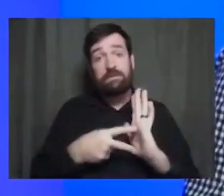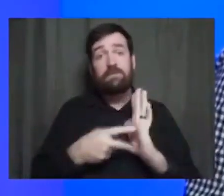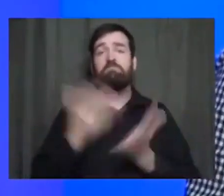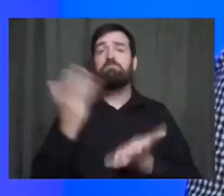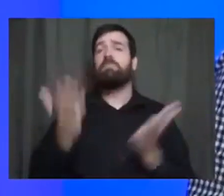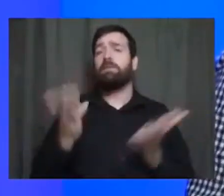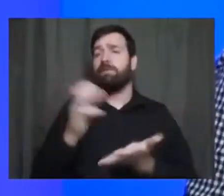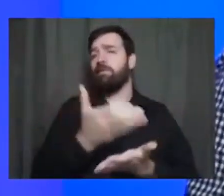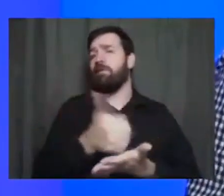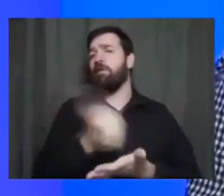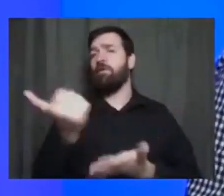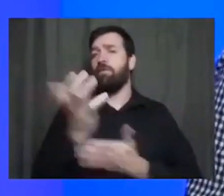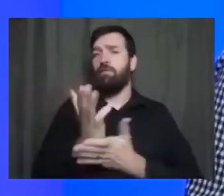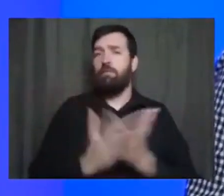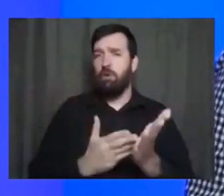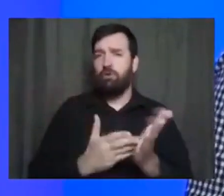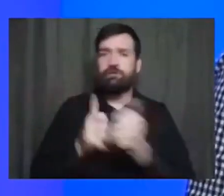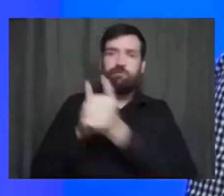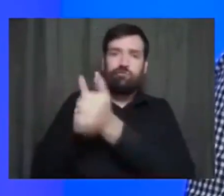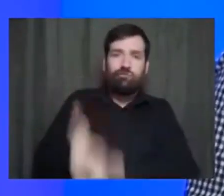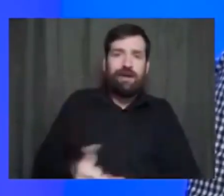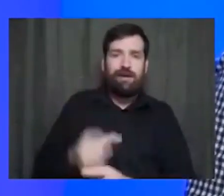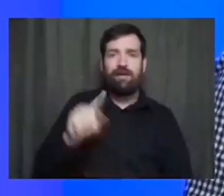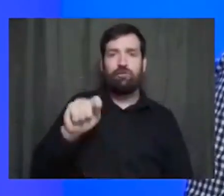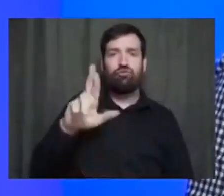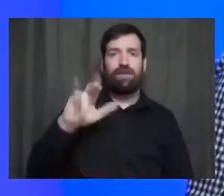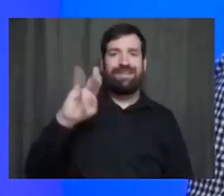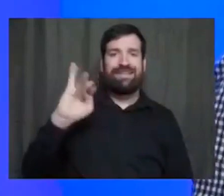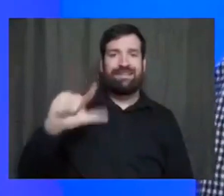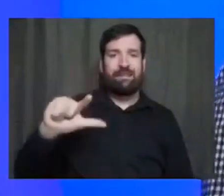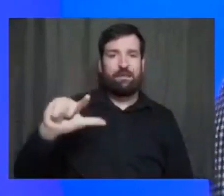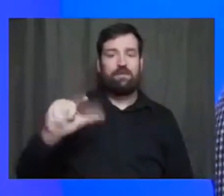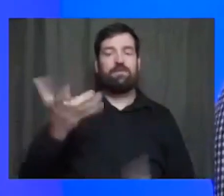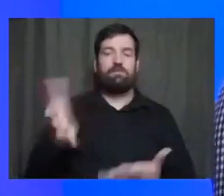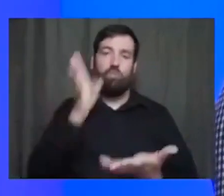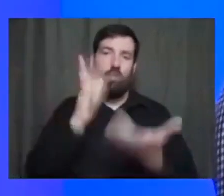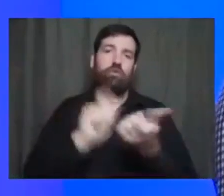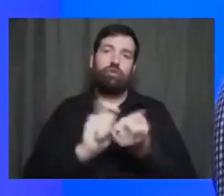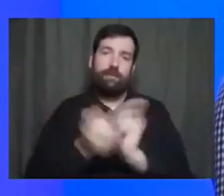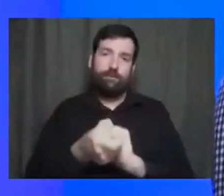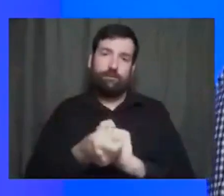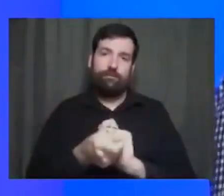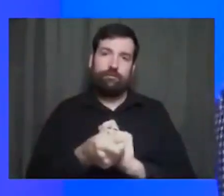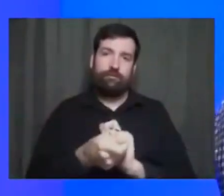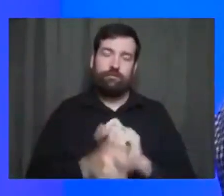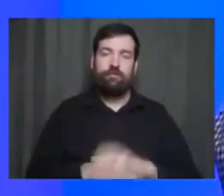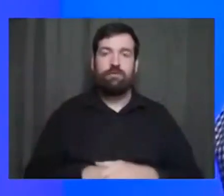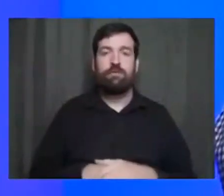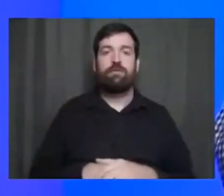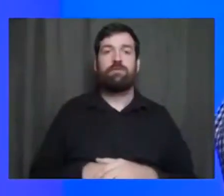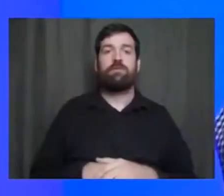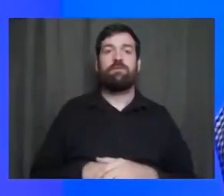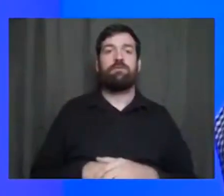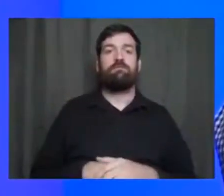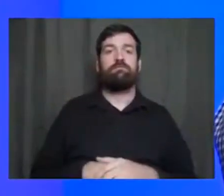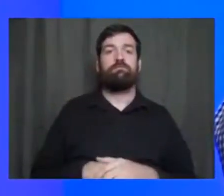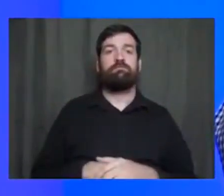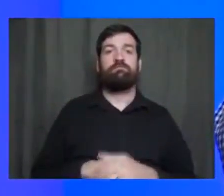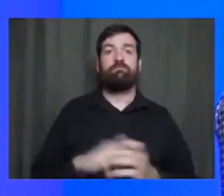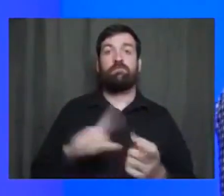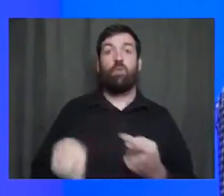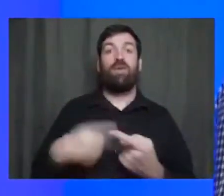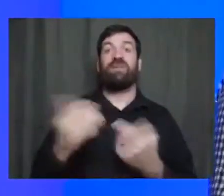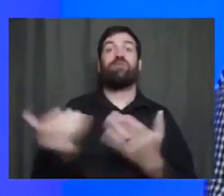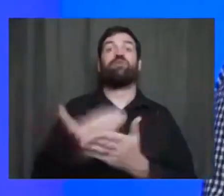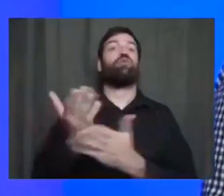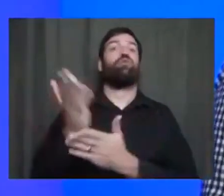the tracking and tracing that might change when we get to a different kind of subset of this pandemic. Yeah. So